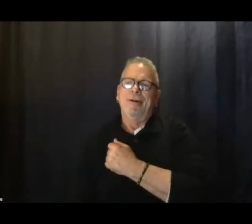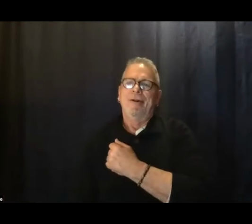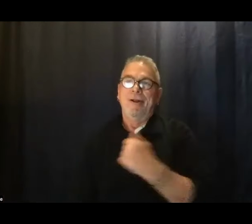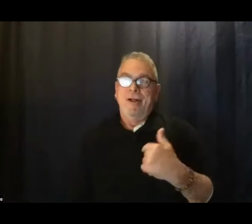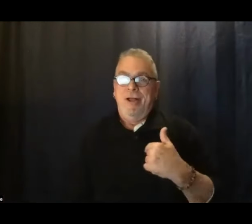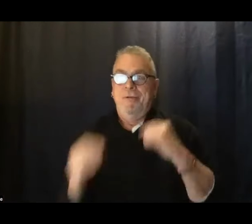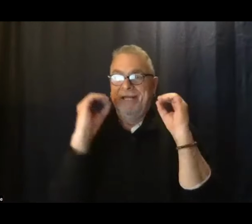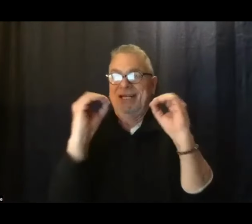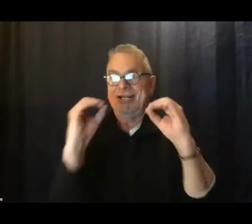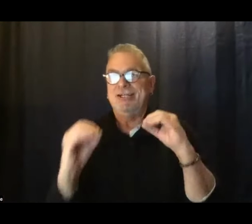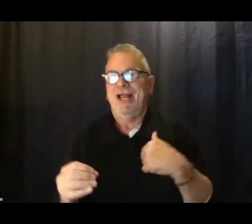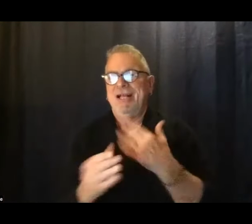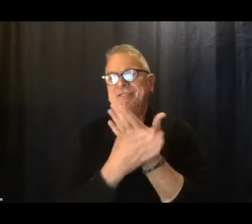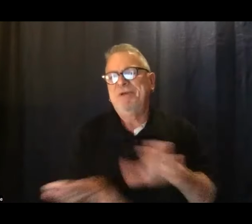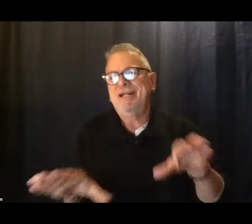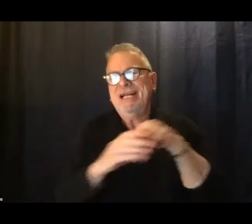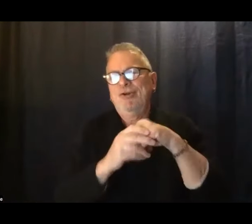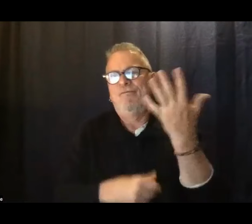it. Okay.